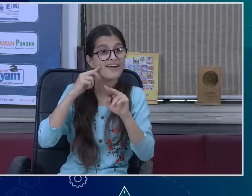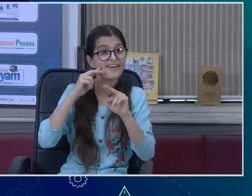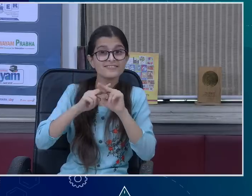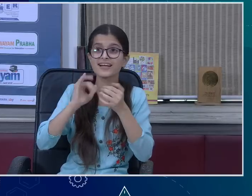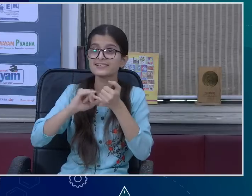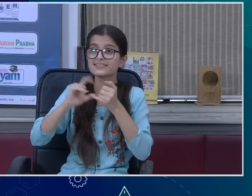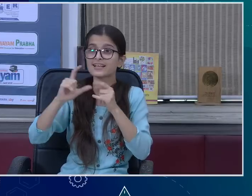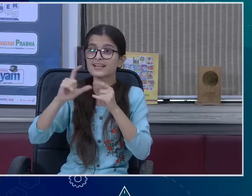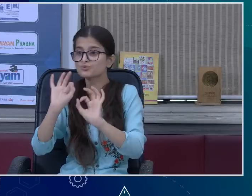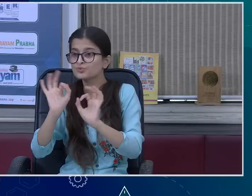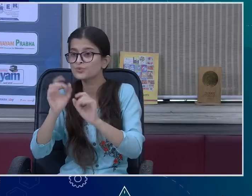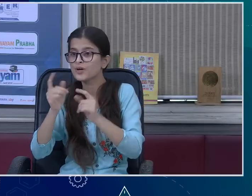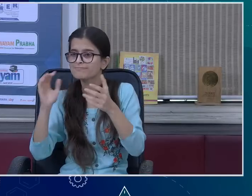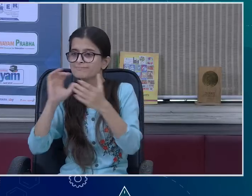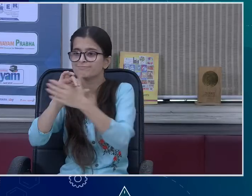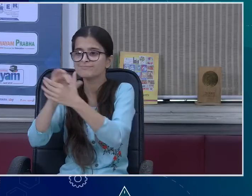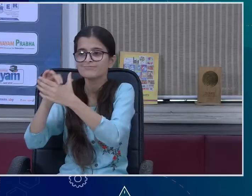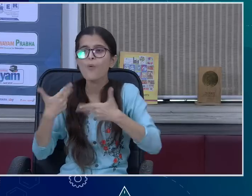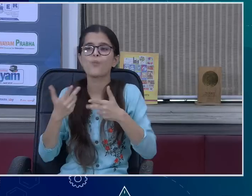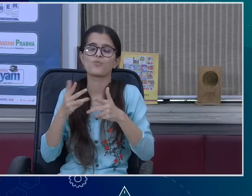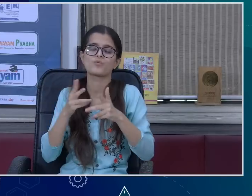one struggling or